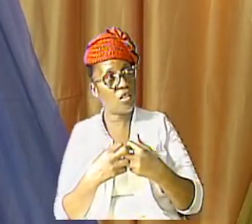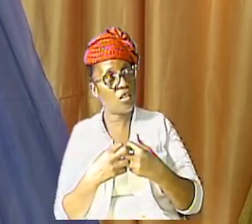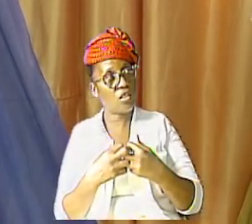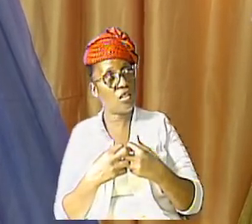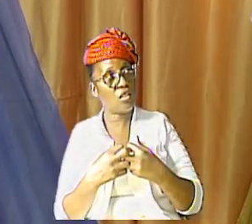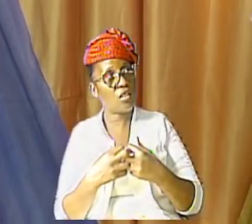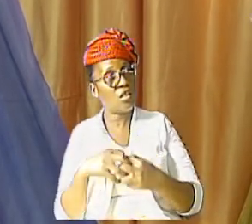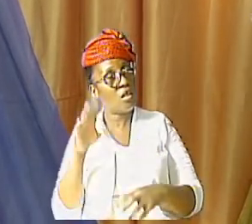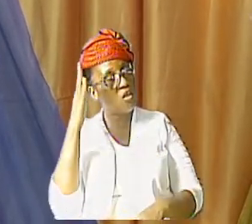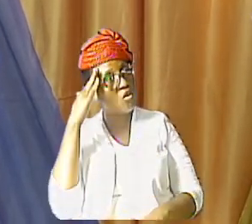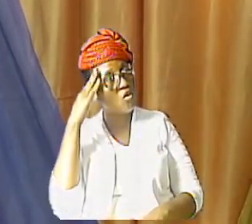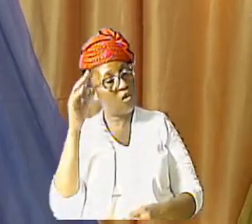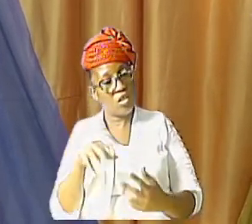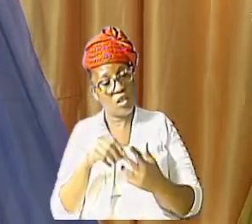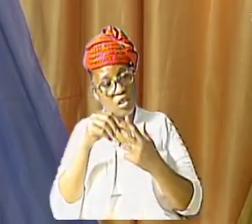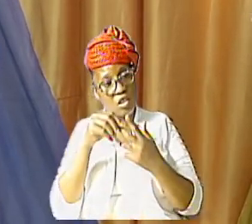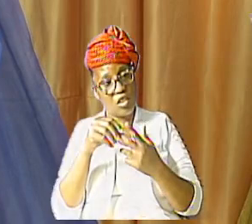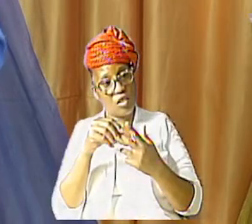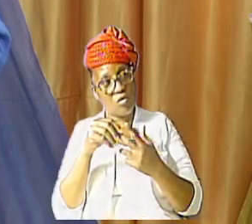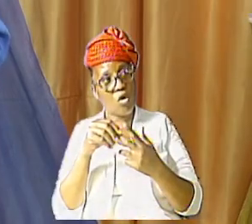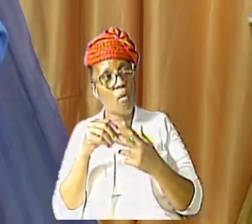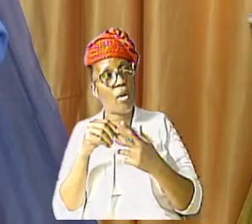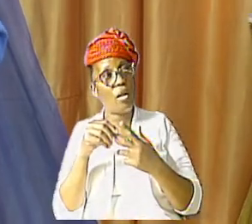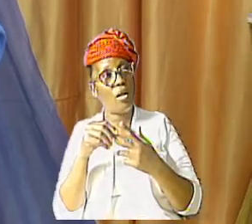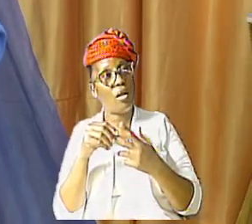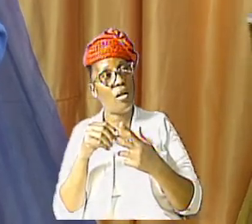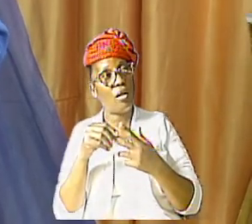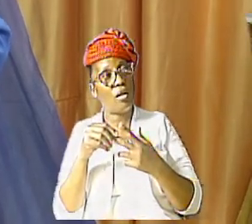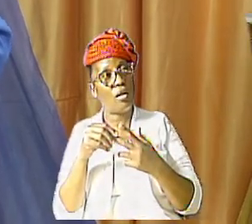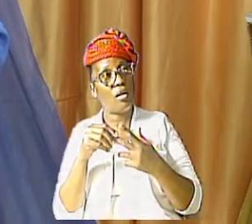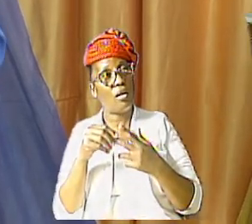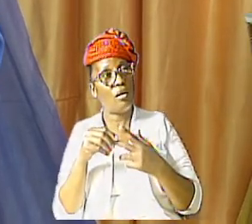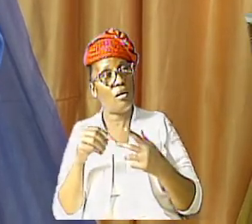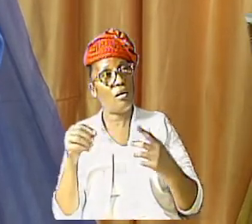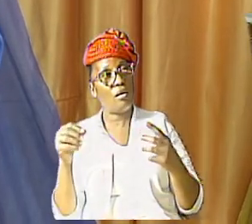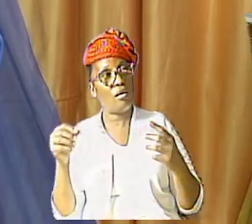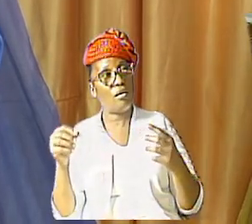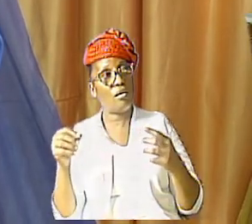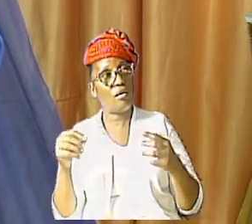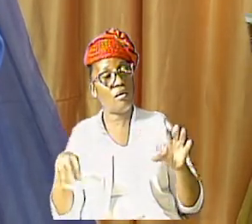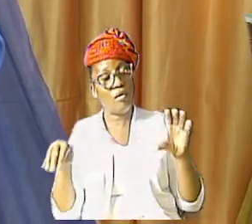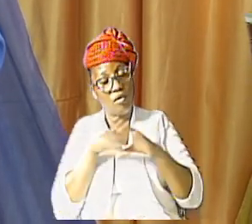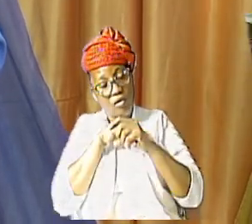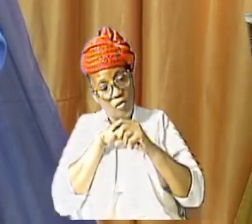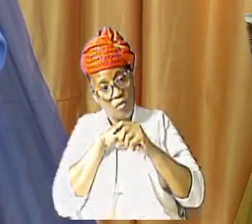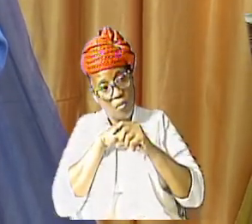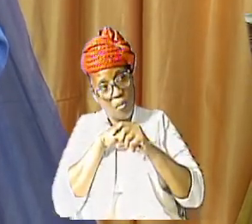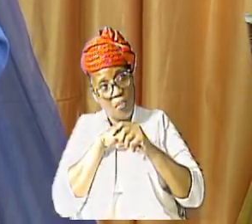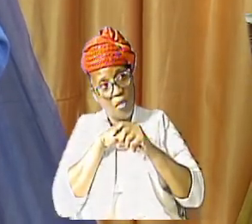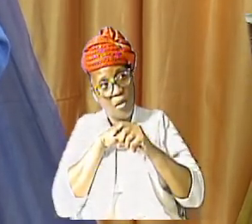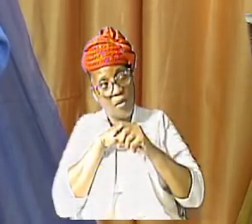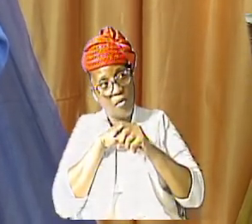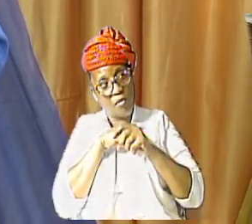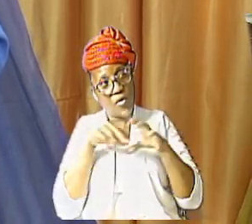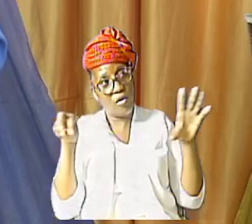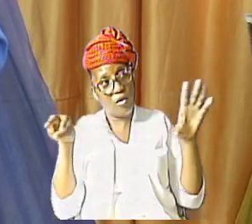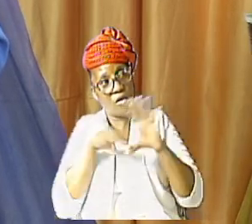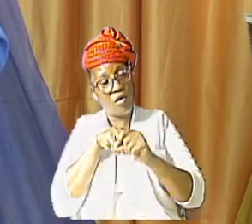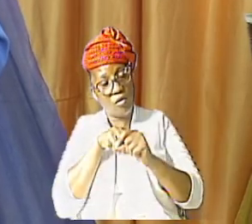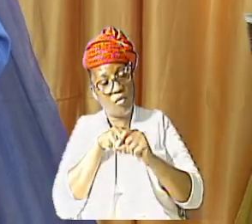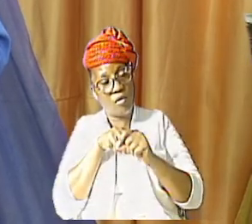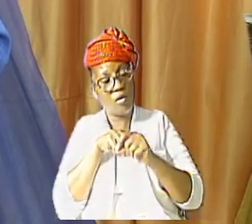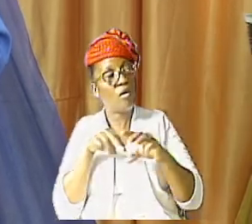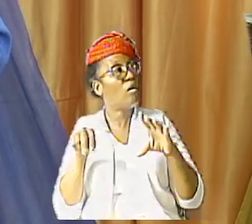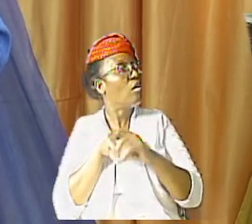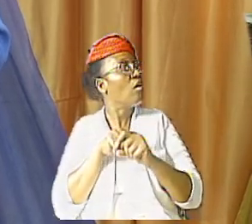couples in celebrating their anniversaries in the beautiful month, as I said before, of March. When you hear your name, I'm